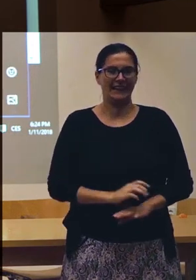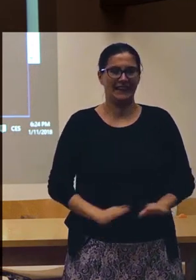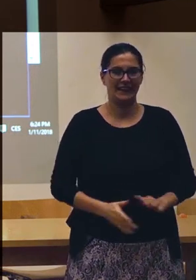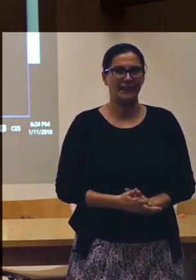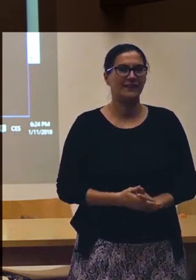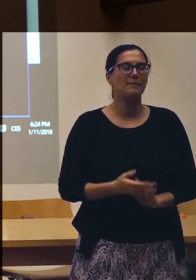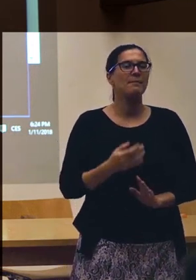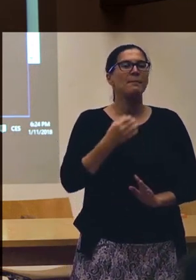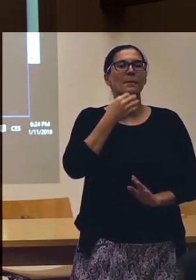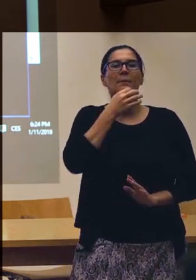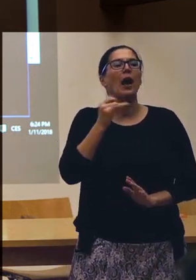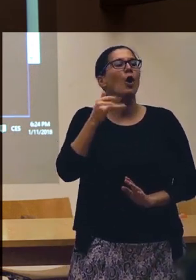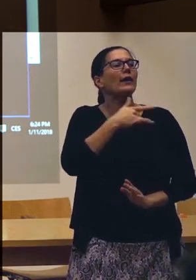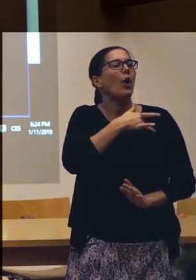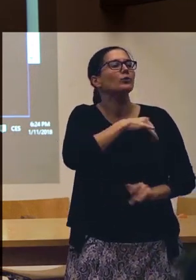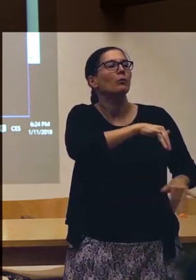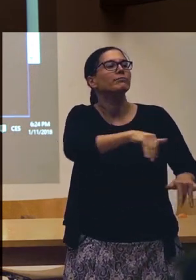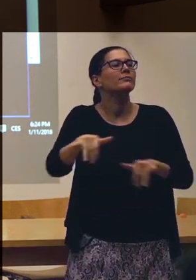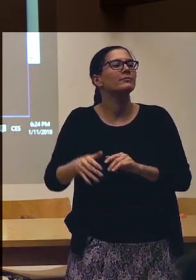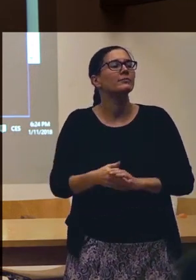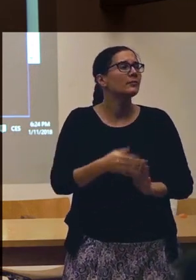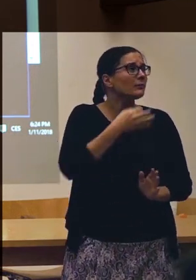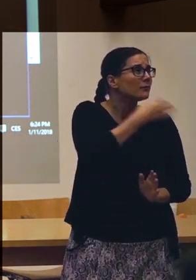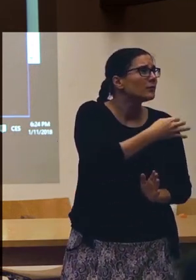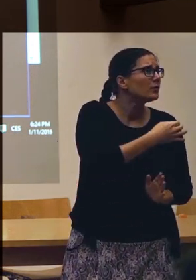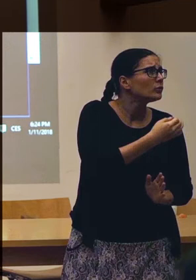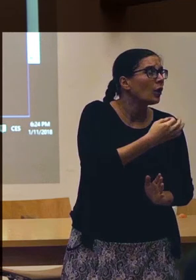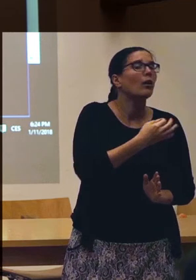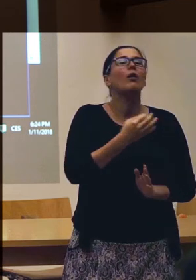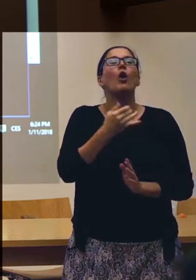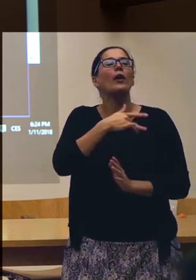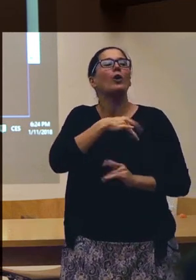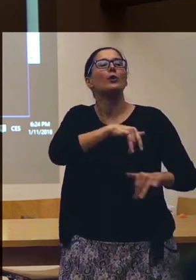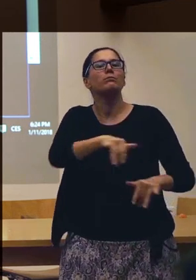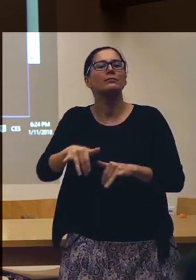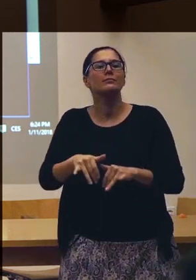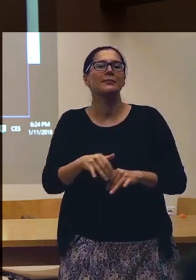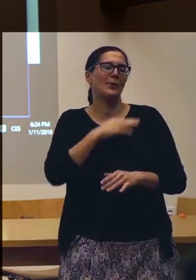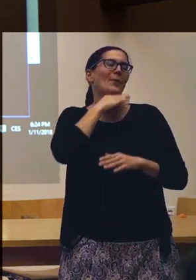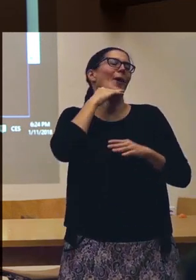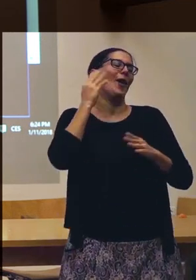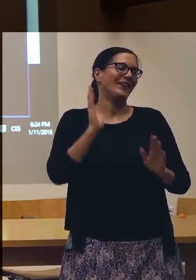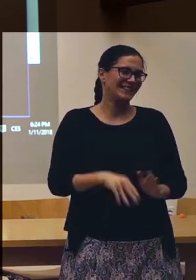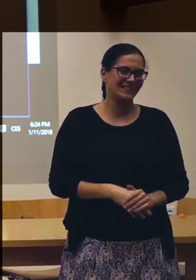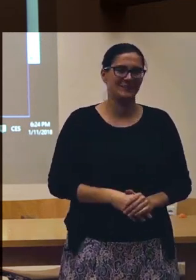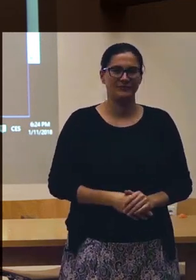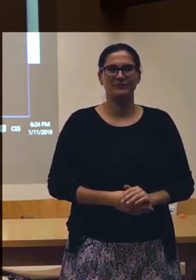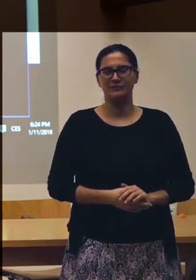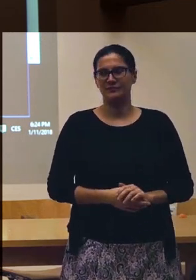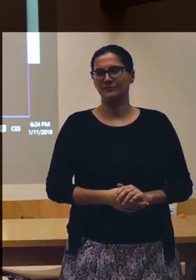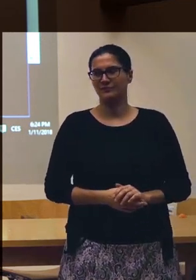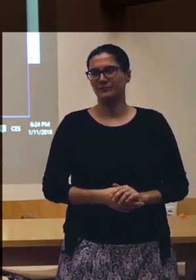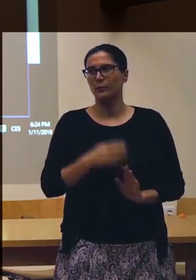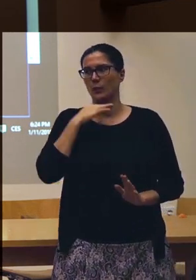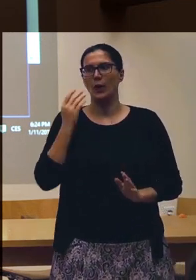How many people are there? Sorry? How many people are there? Oh, many. Many. Mm-hmm.